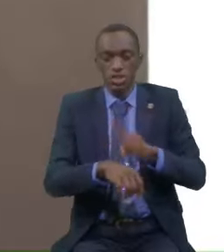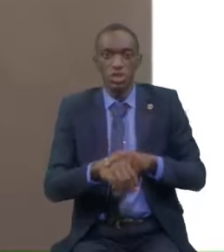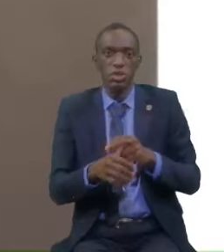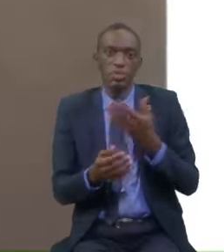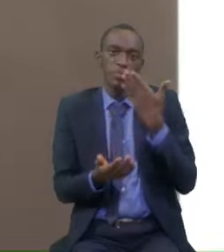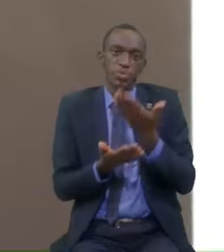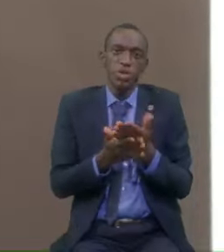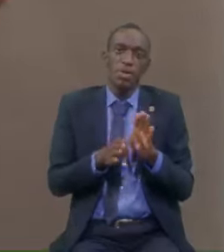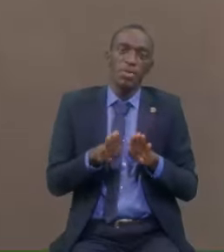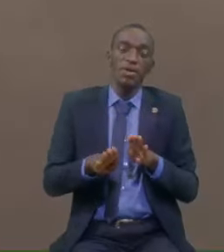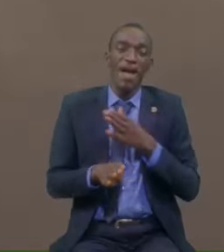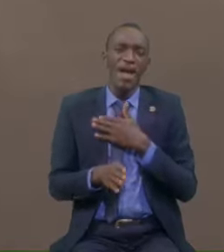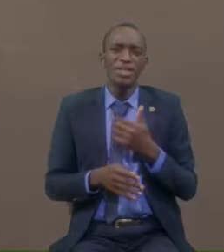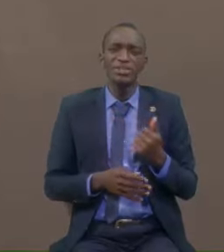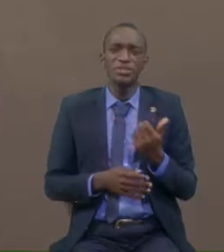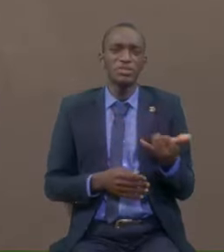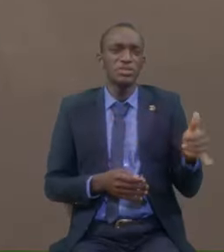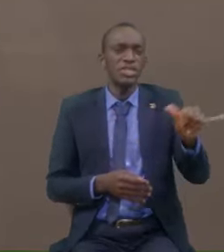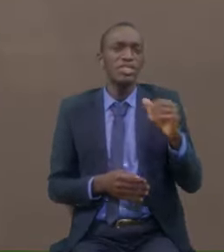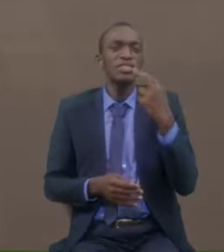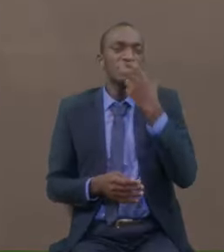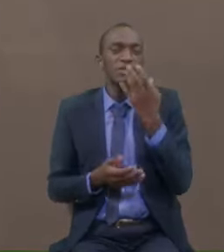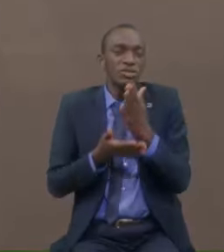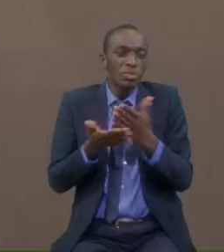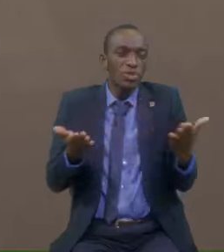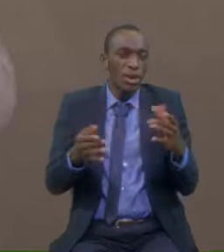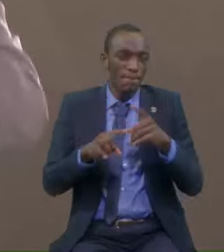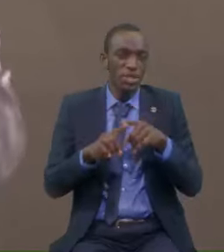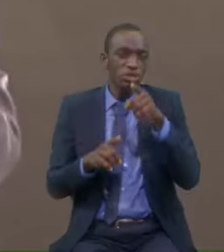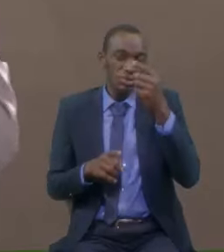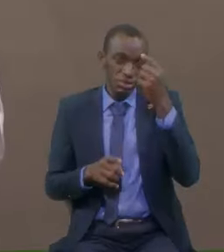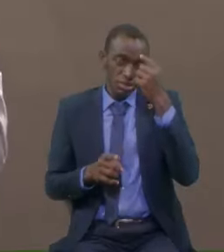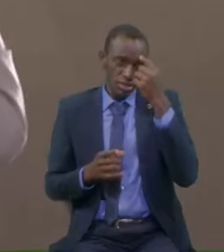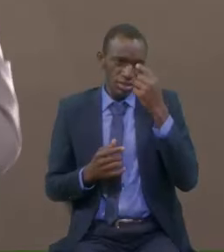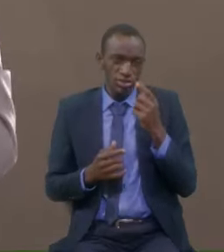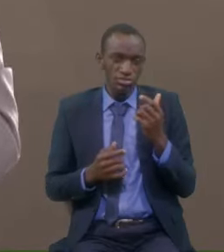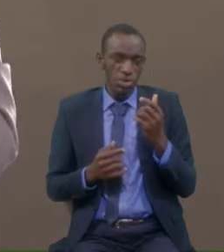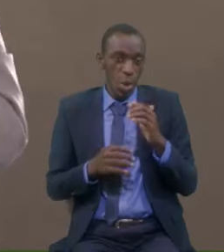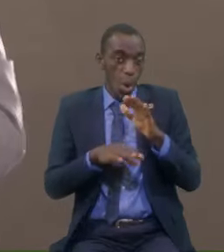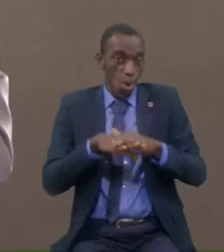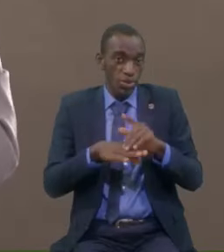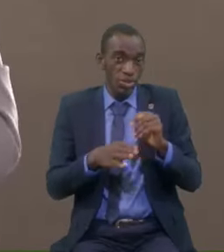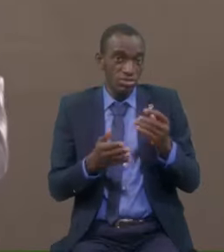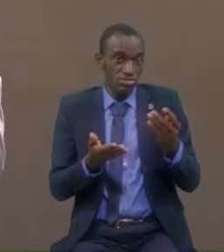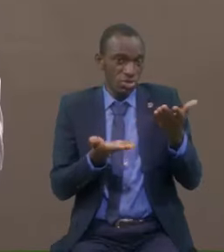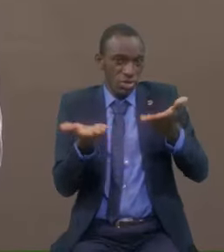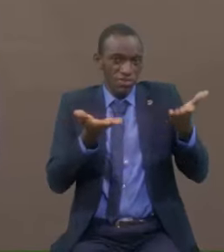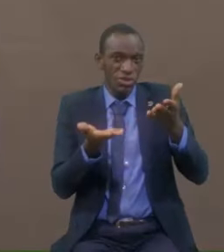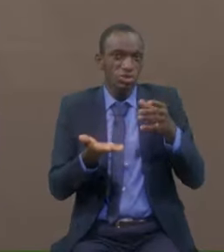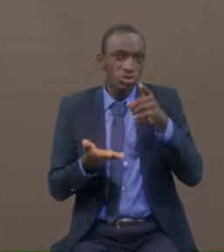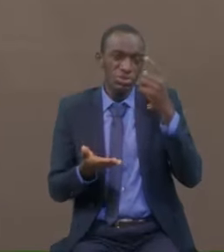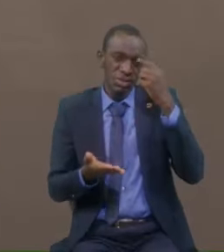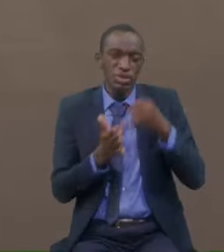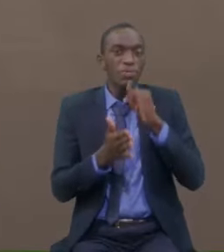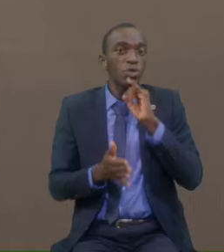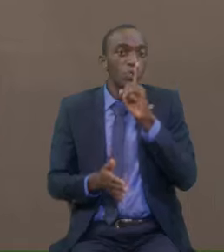saying something that on the surface might appear true, but you have the discernment of